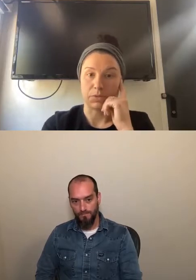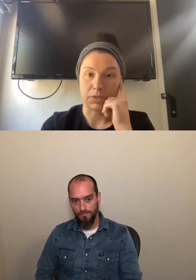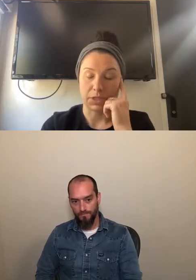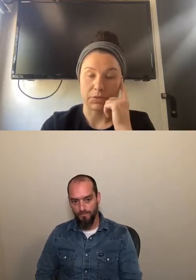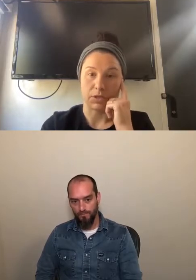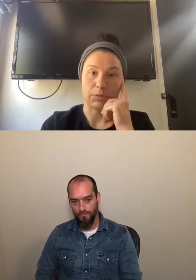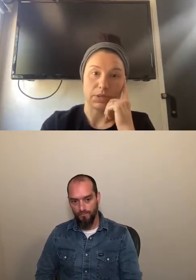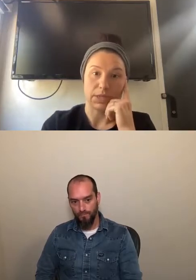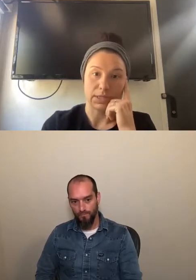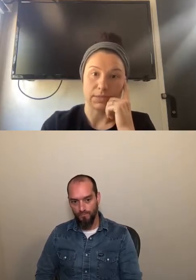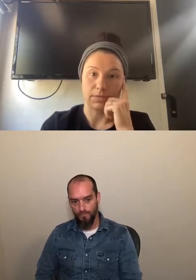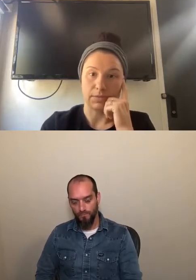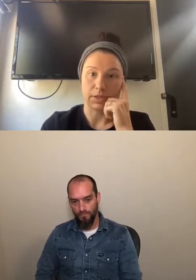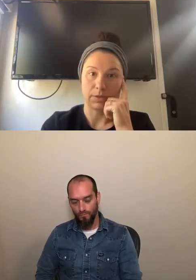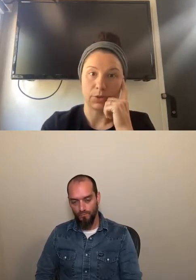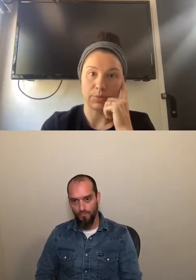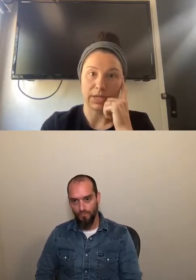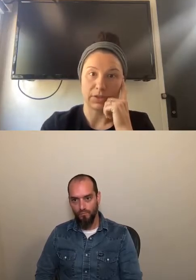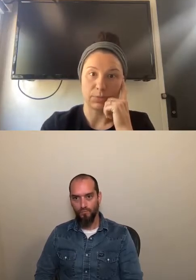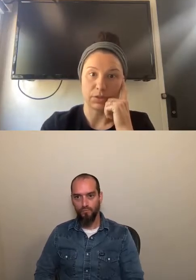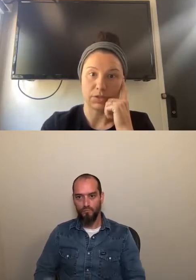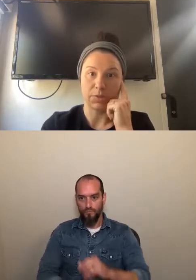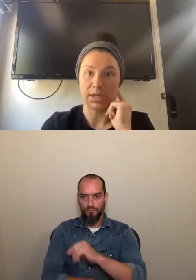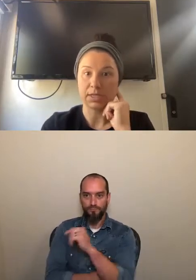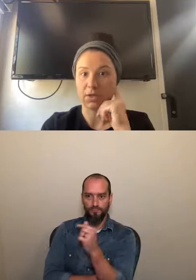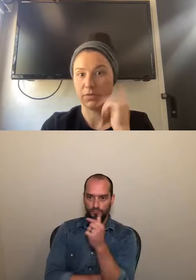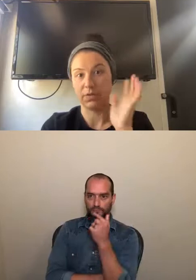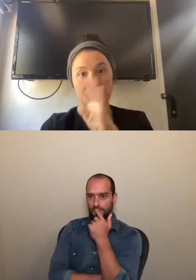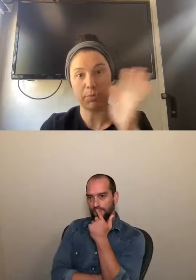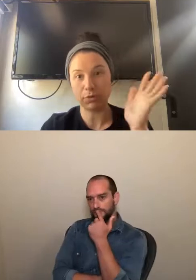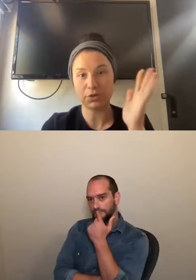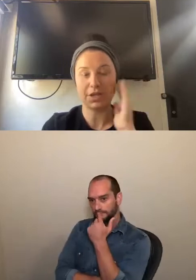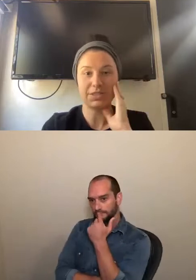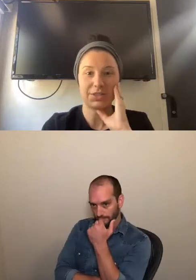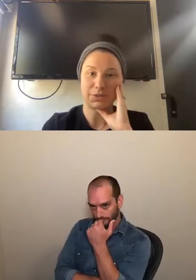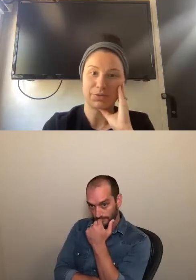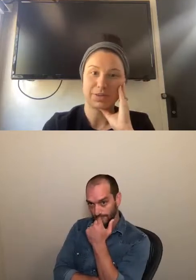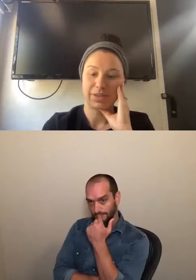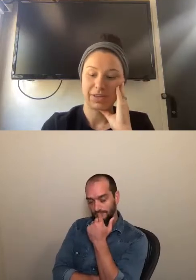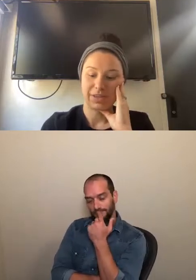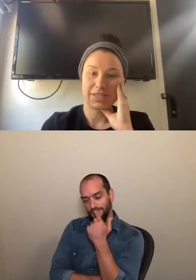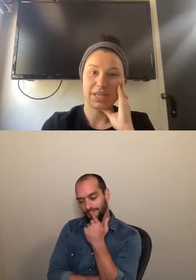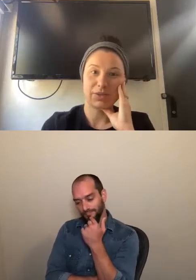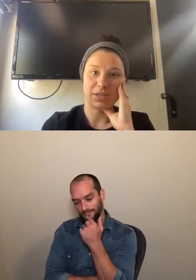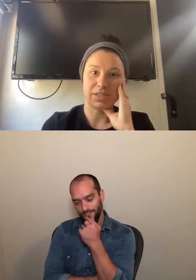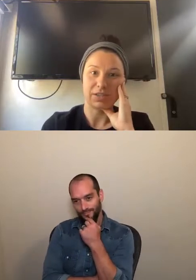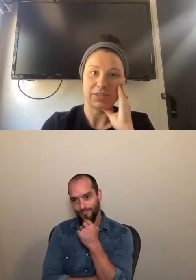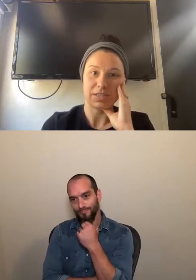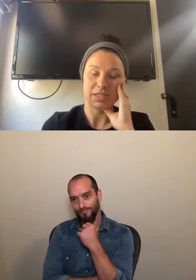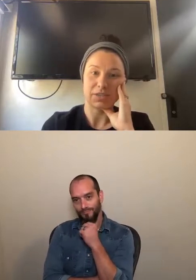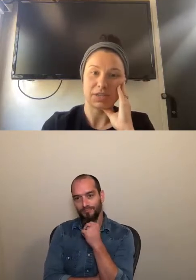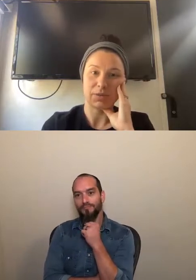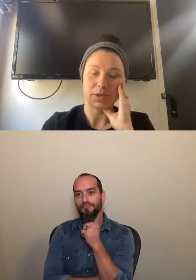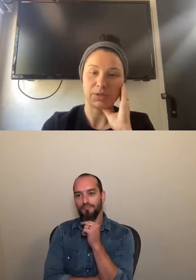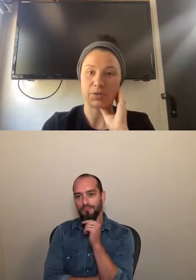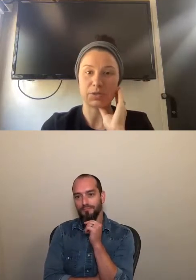I'm so sorry you're dealing with that. And, you know, I hope that you're able to surpass all of the people trying to take you guys down, because